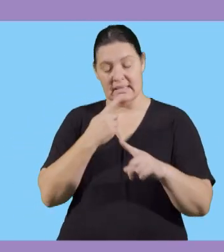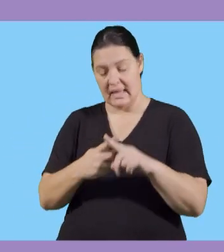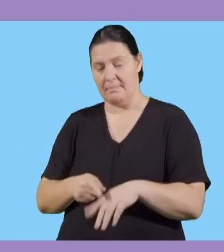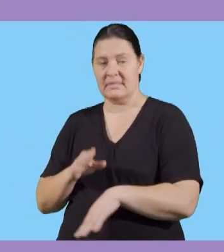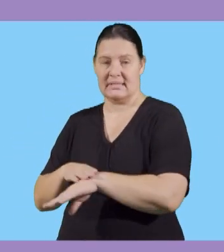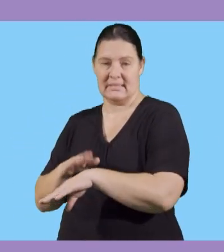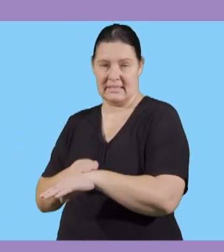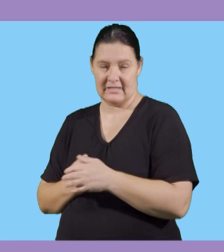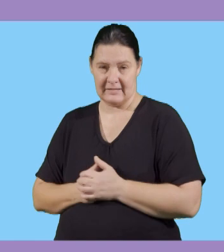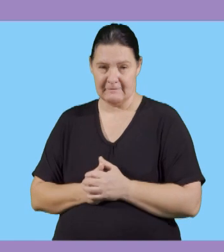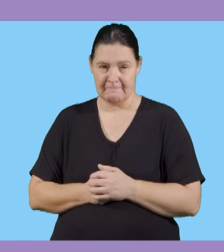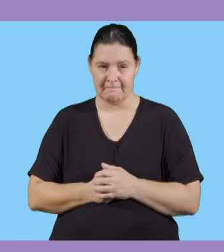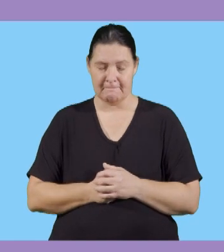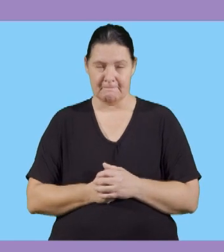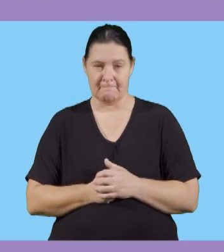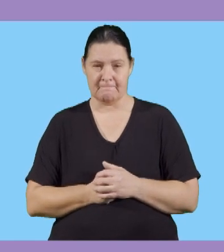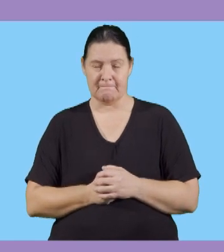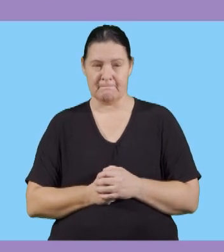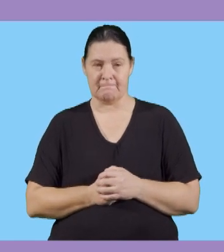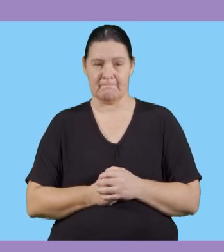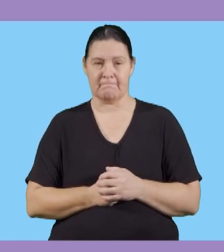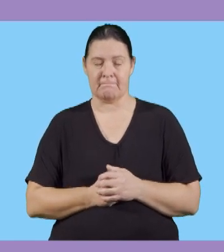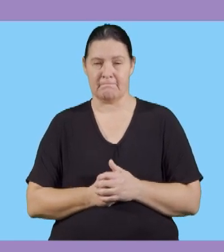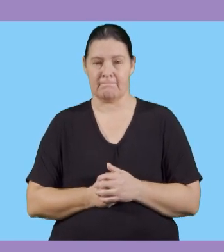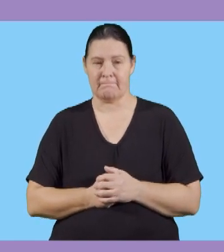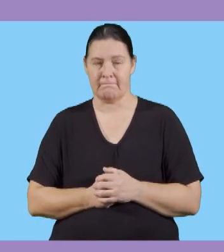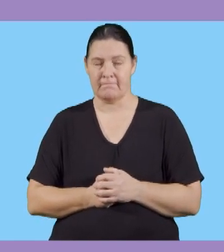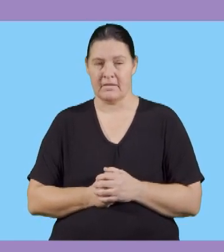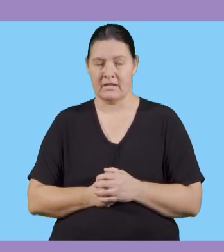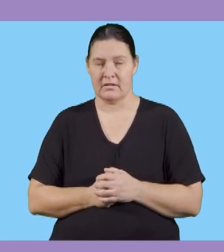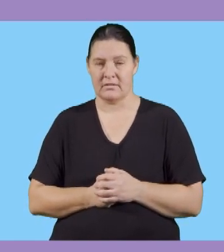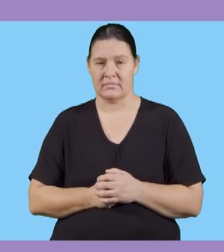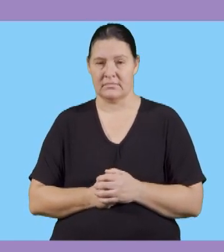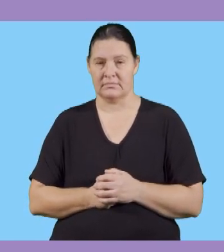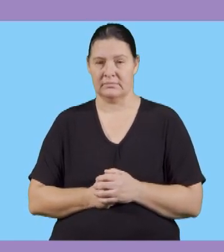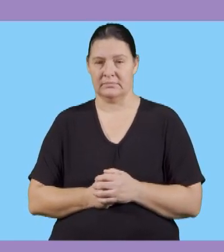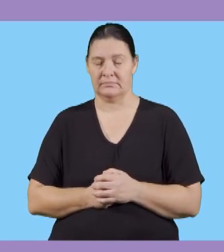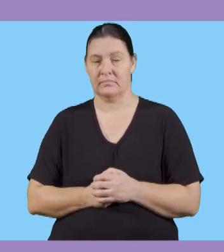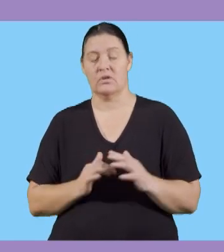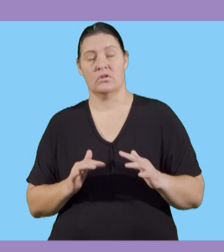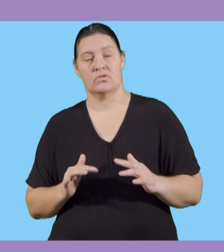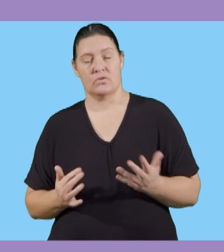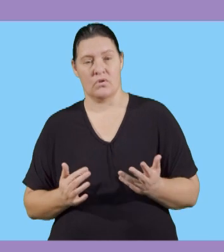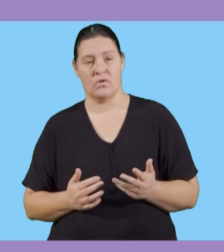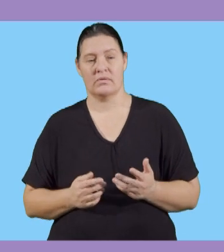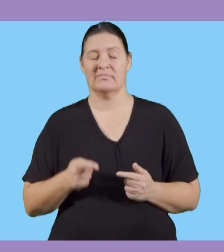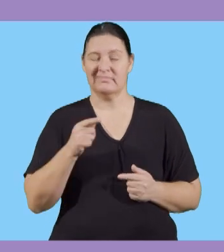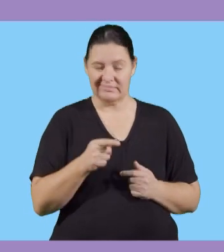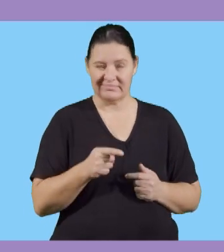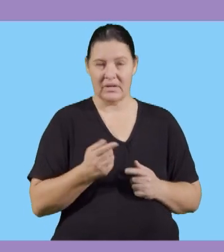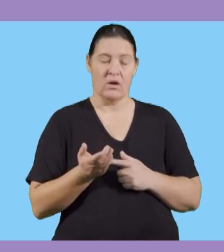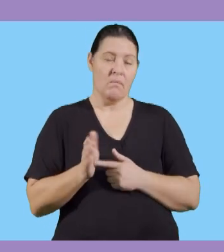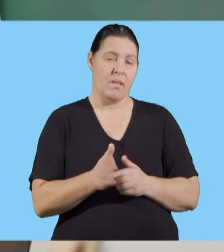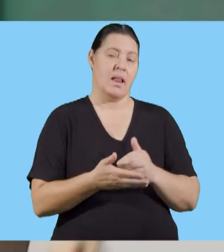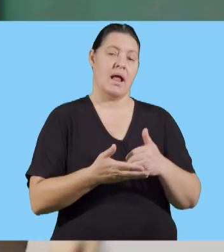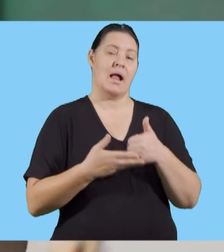that's my distance, and that is going to be my speed multiplied by my time. So that diagram is